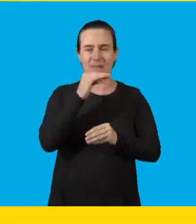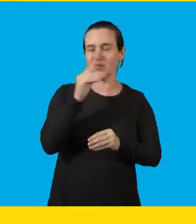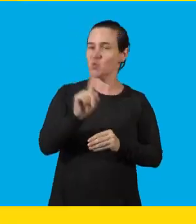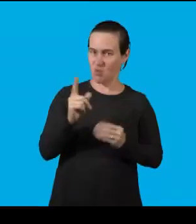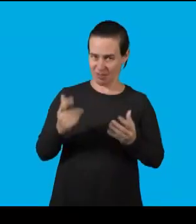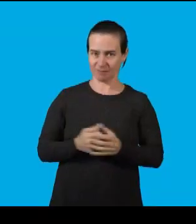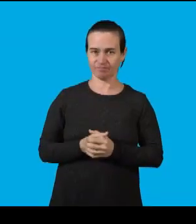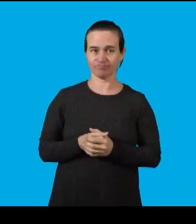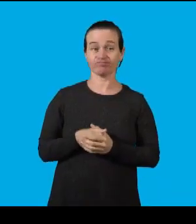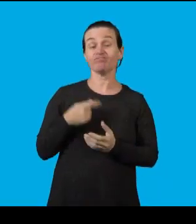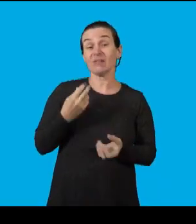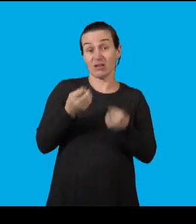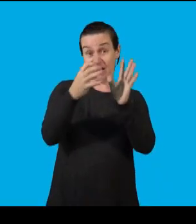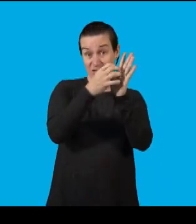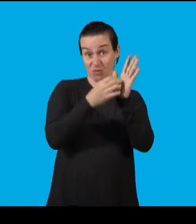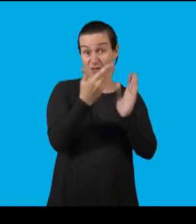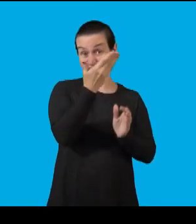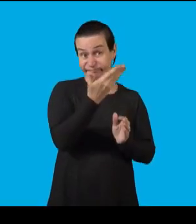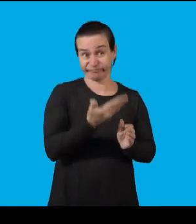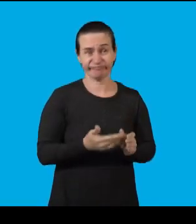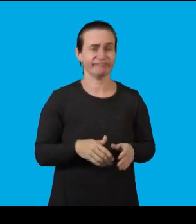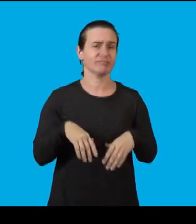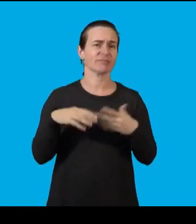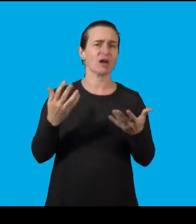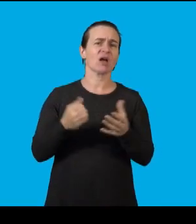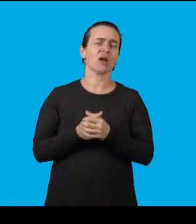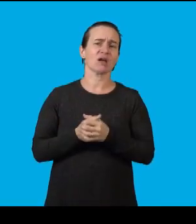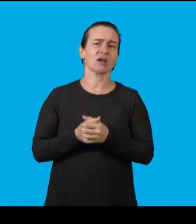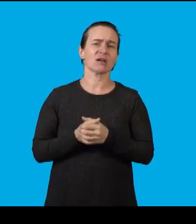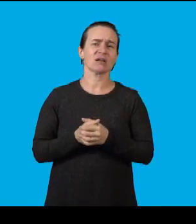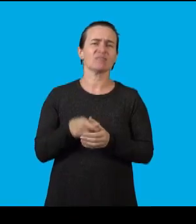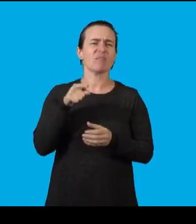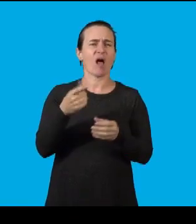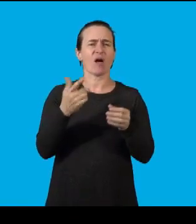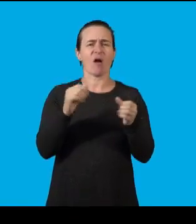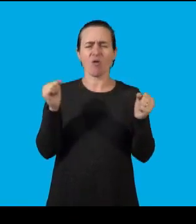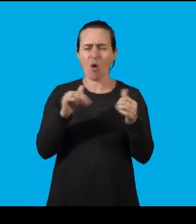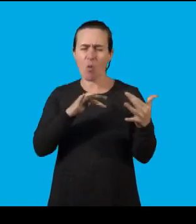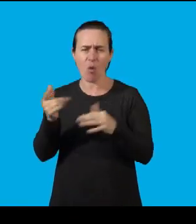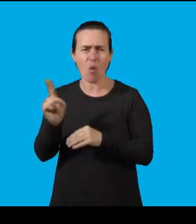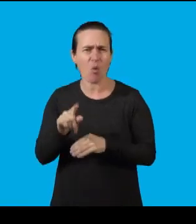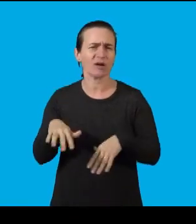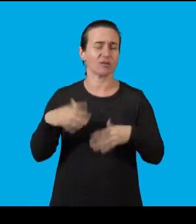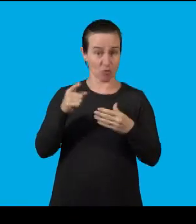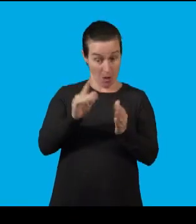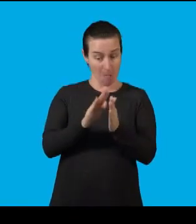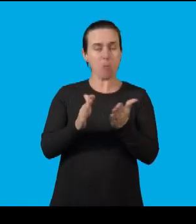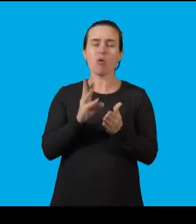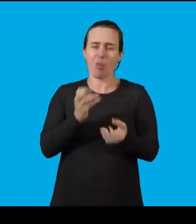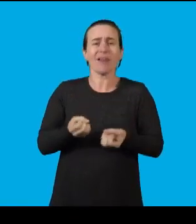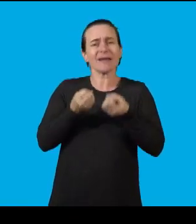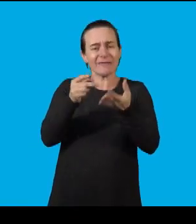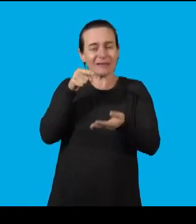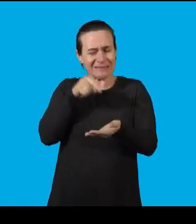words. So I've given you examples here, like there is an understanding of what the Cold War is. The textbook will give